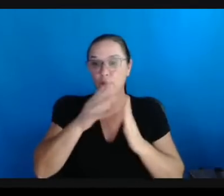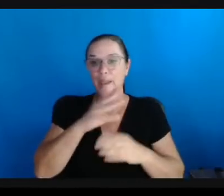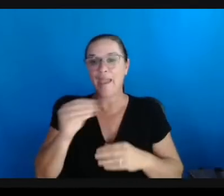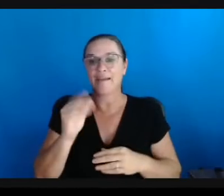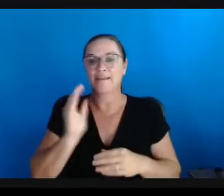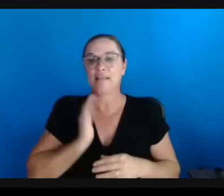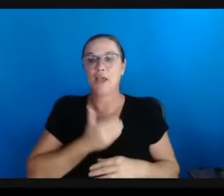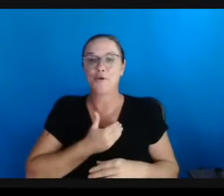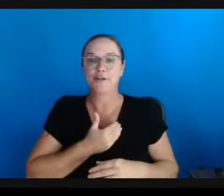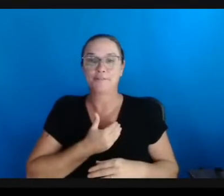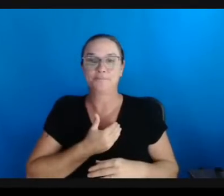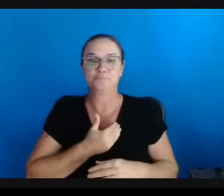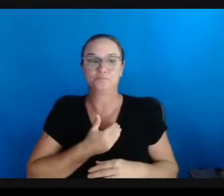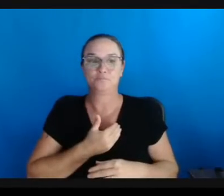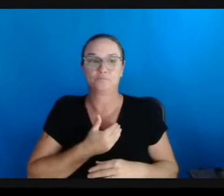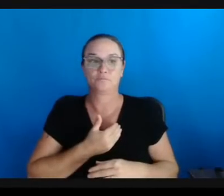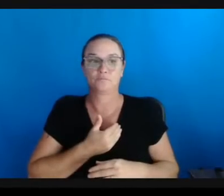our